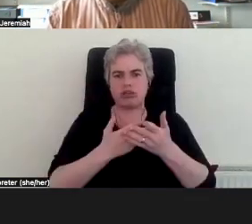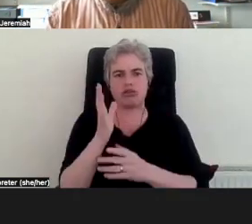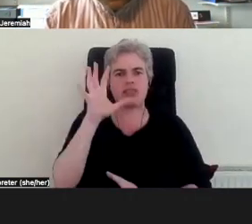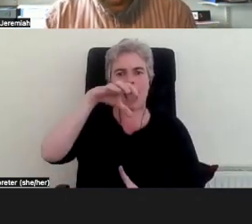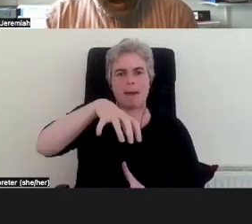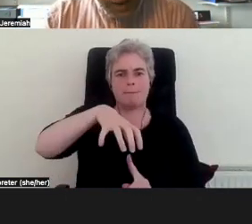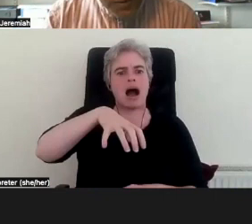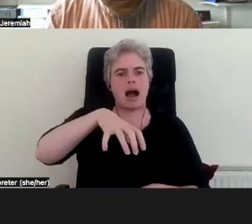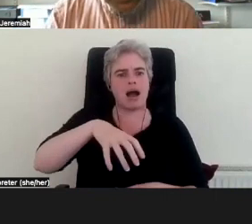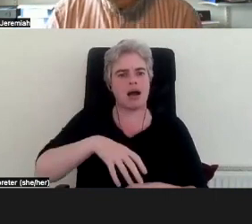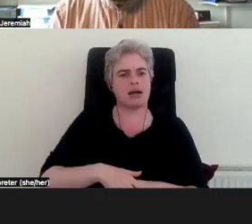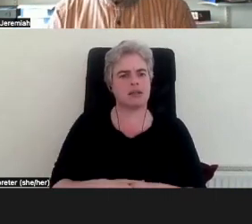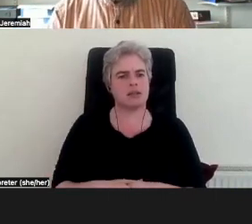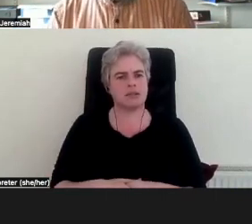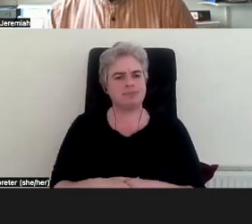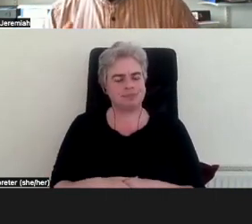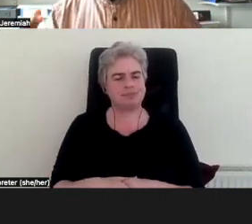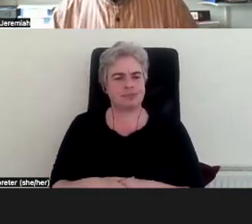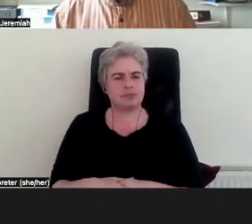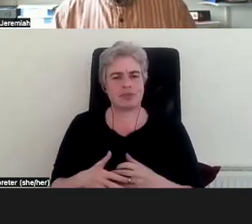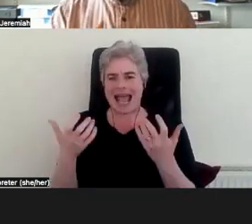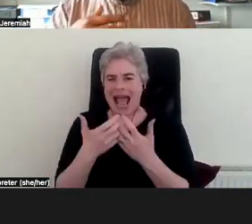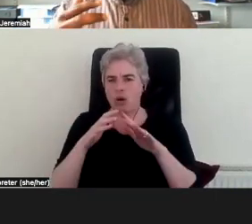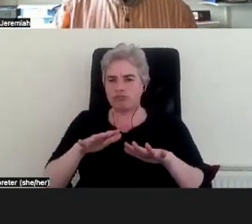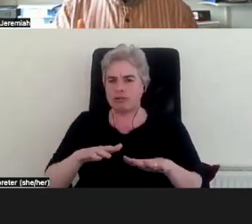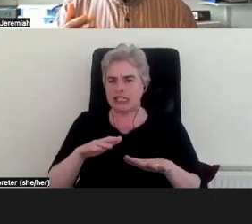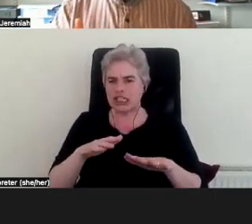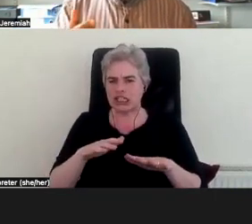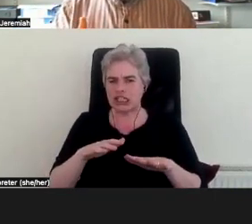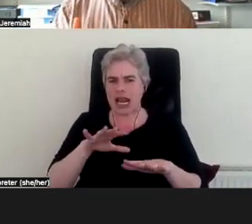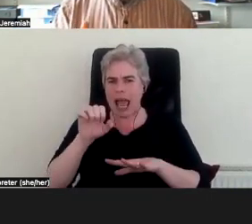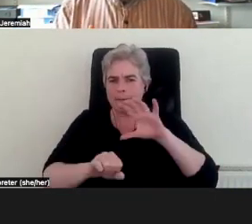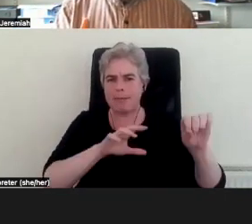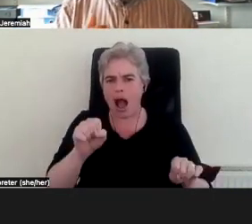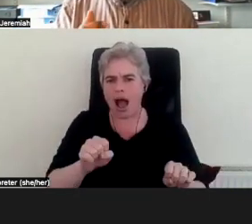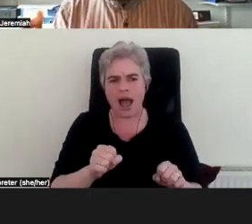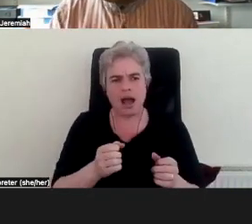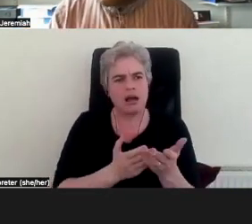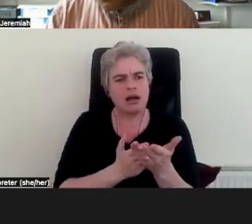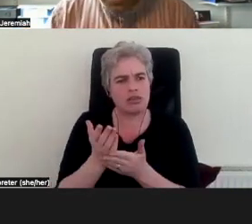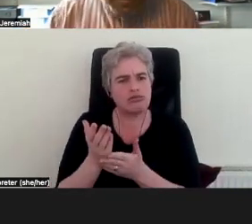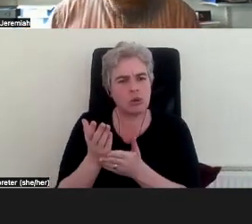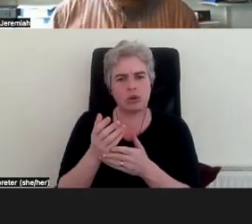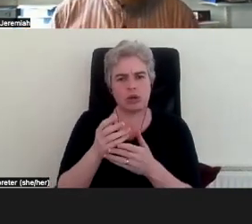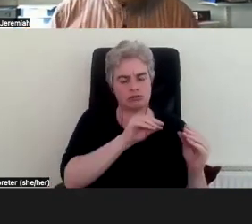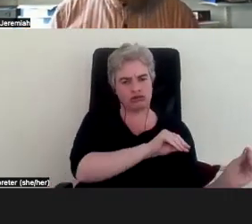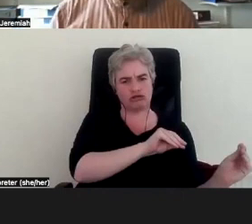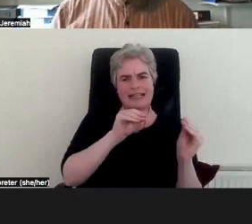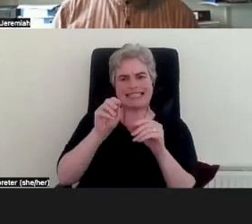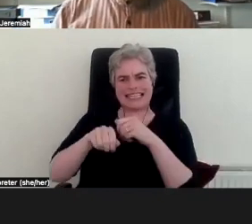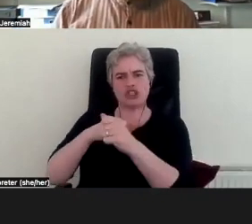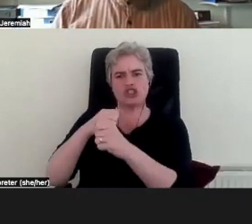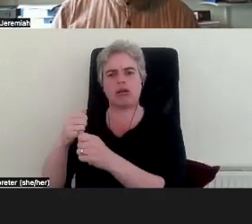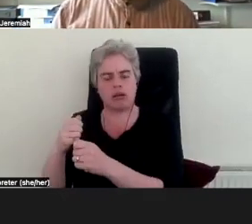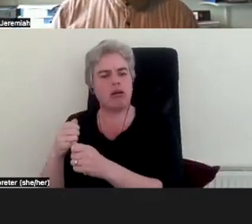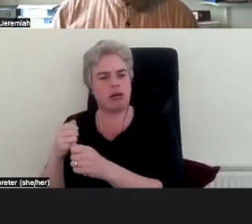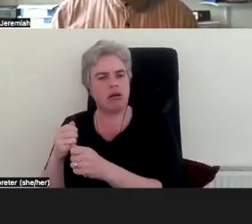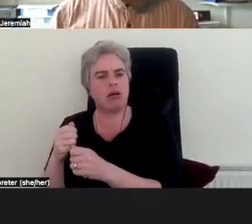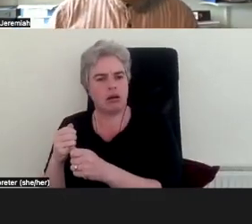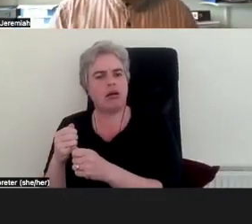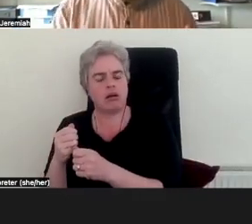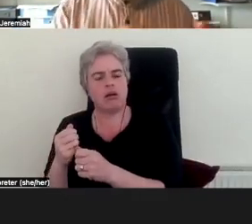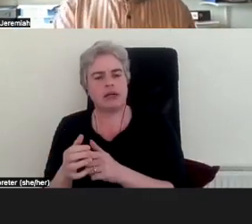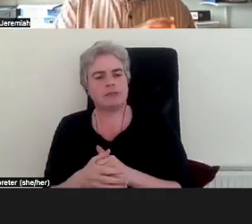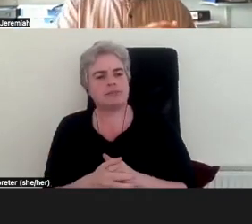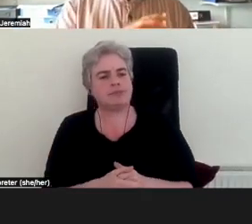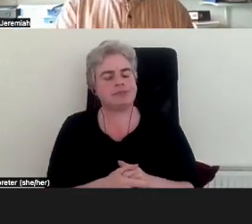So how the British Empire went through the transition is very important,